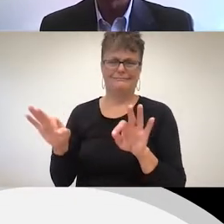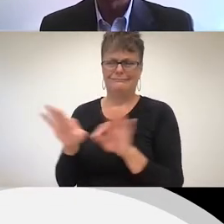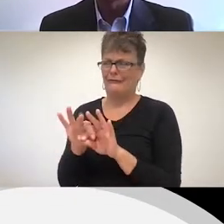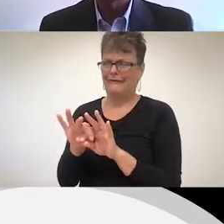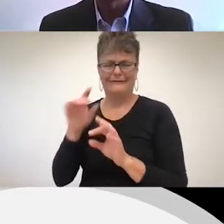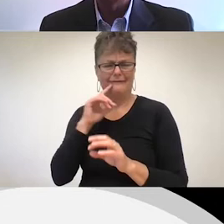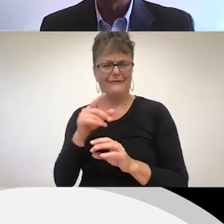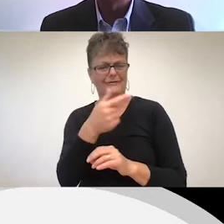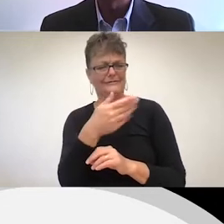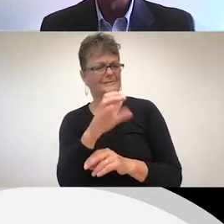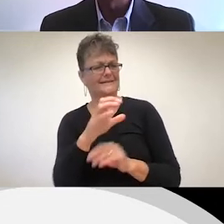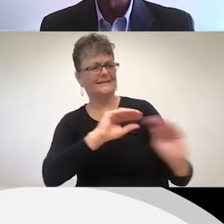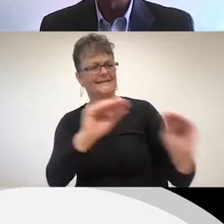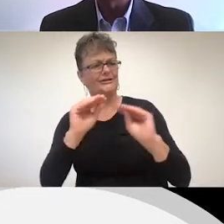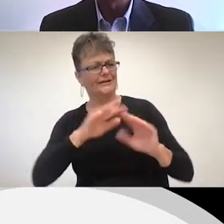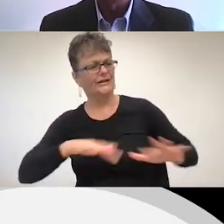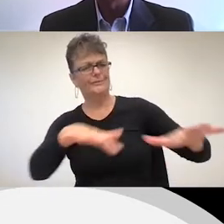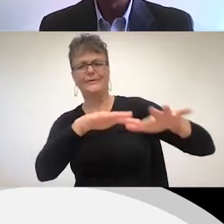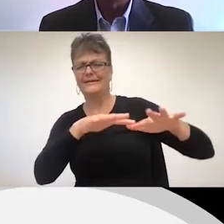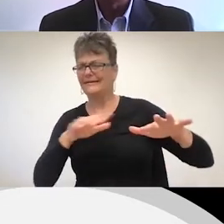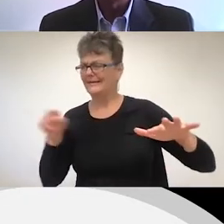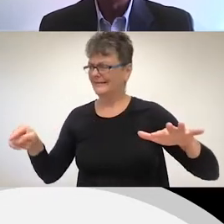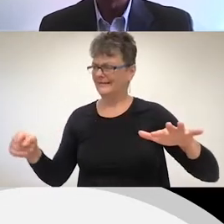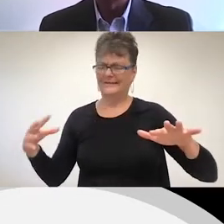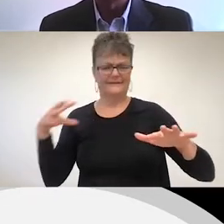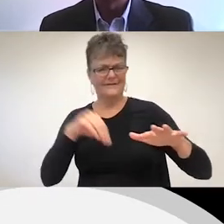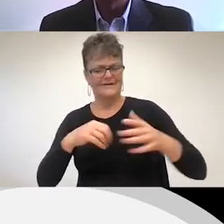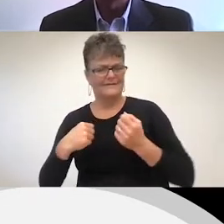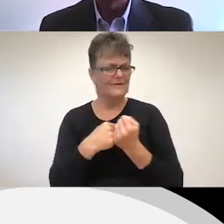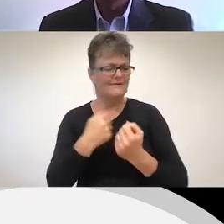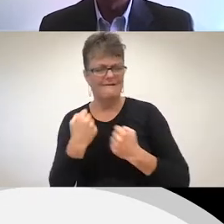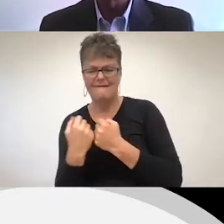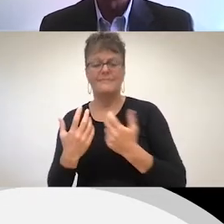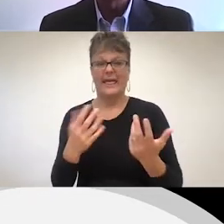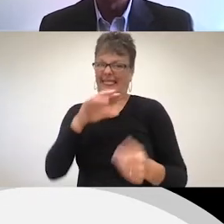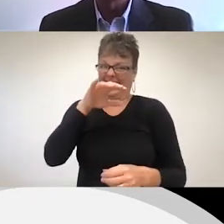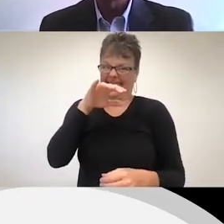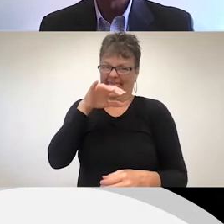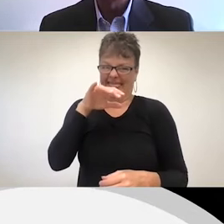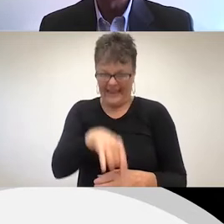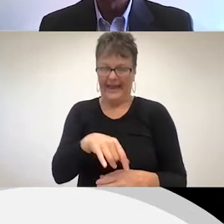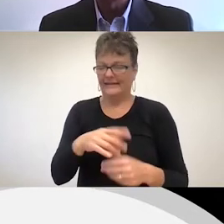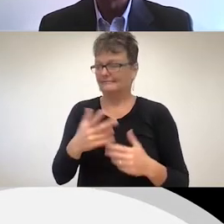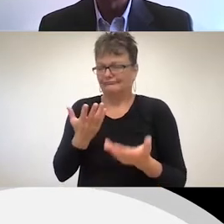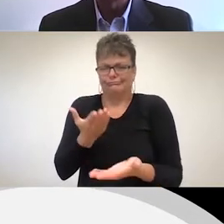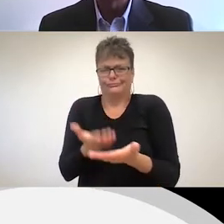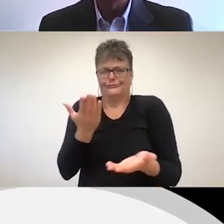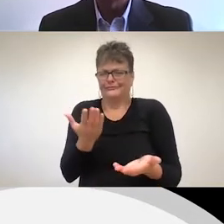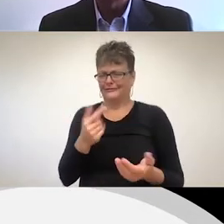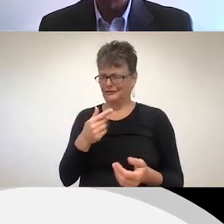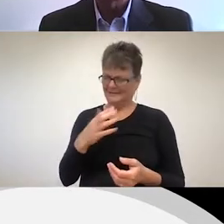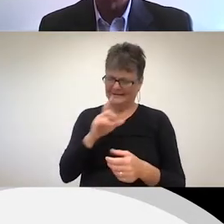Brown teaching and learning community. Events like today are evidence of how our commitment to teaching and learning